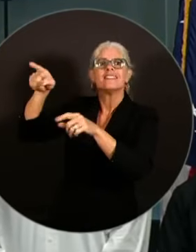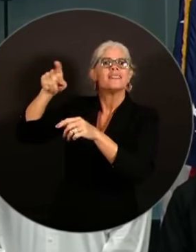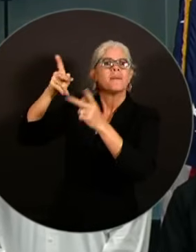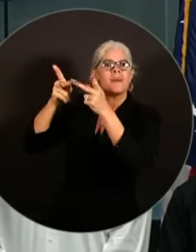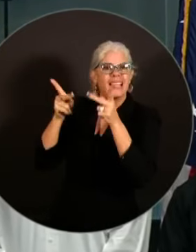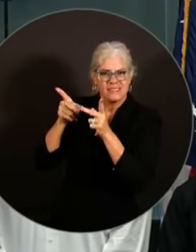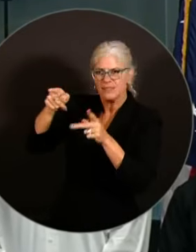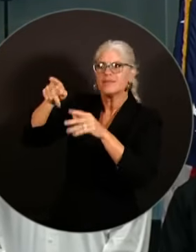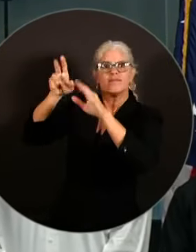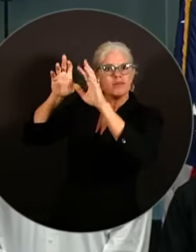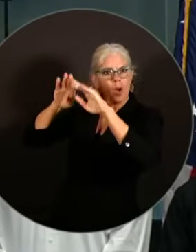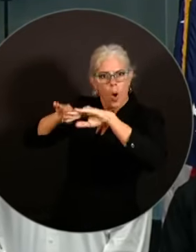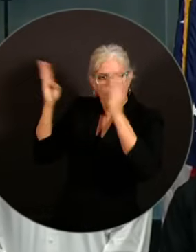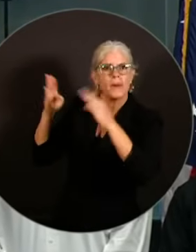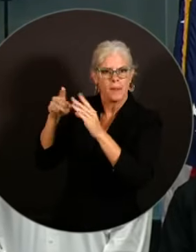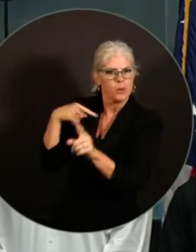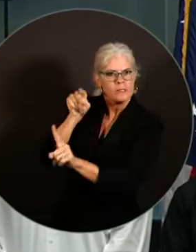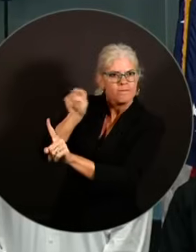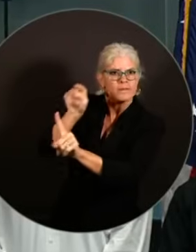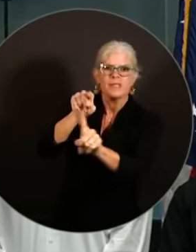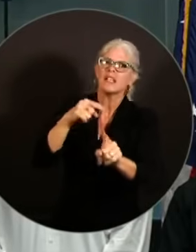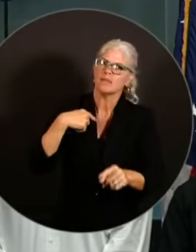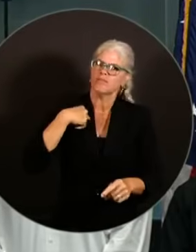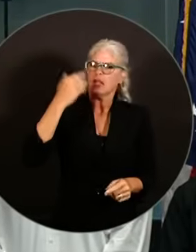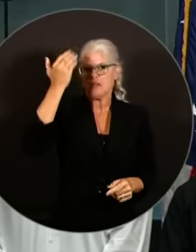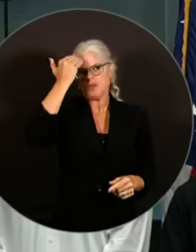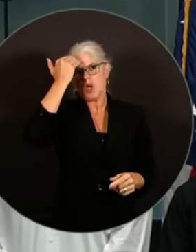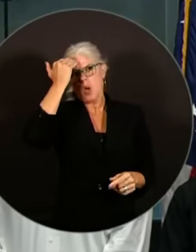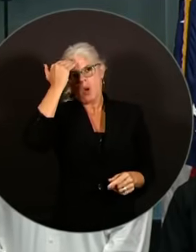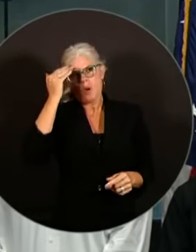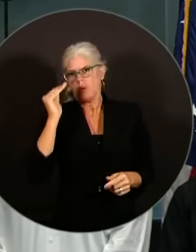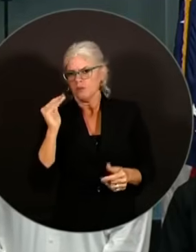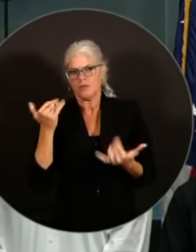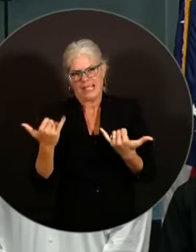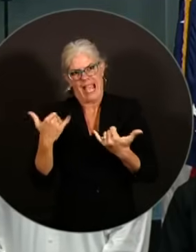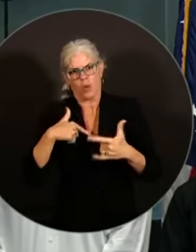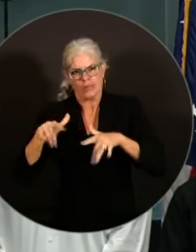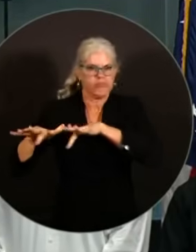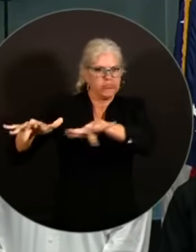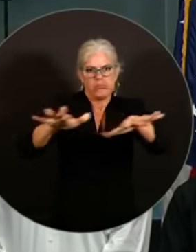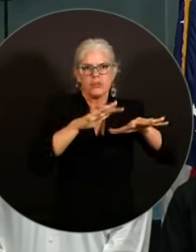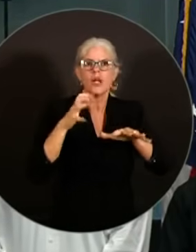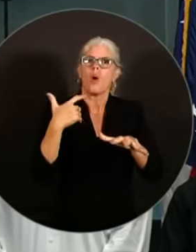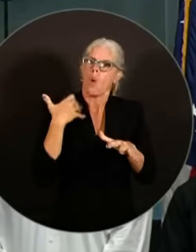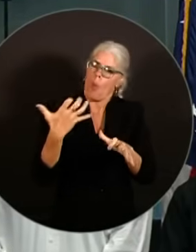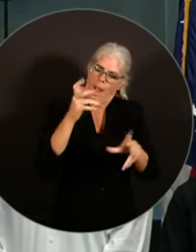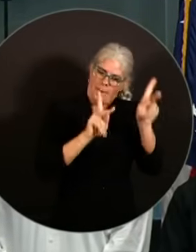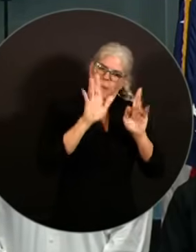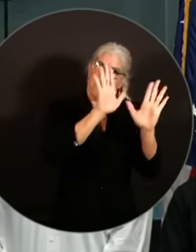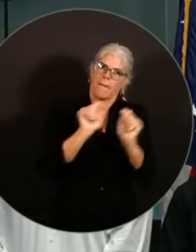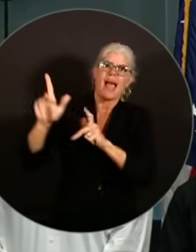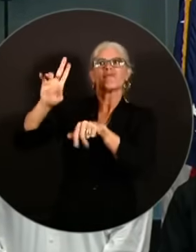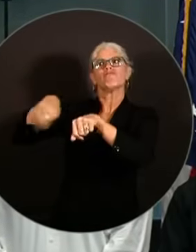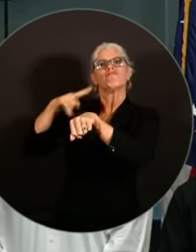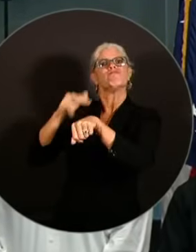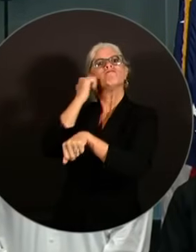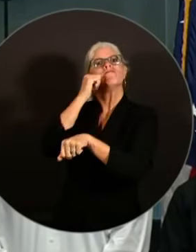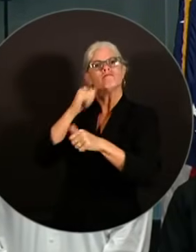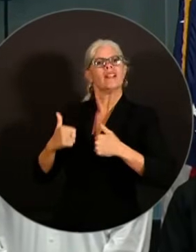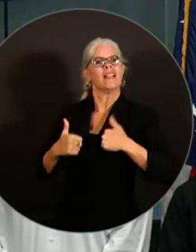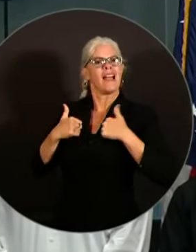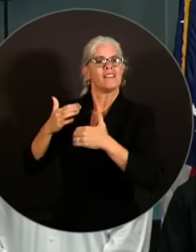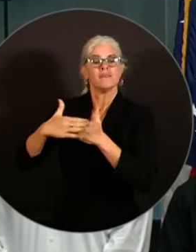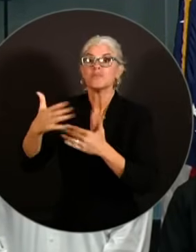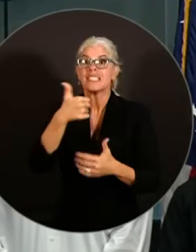quickly. I'd imagine that will likely happen, and just get people back on their feet. And that's going to be our focus. Okay, any